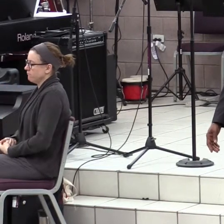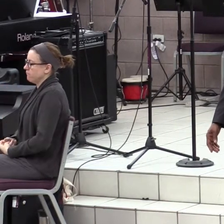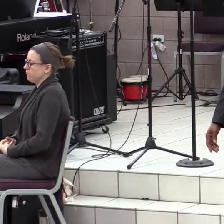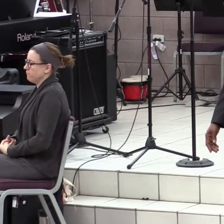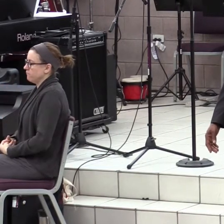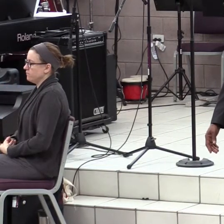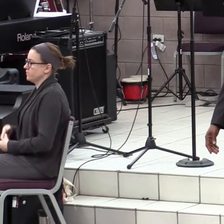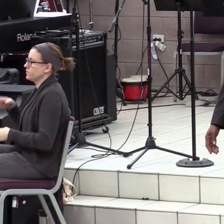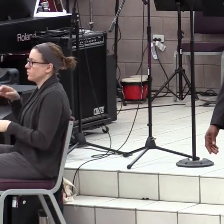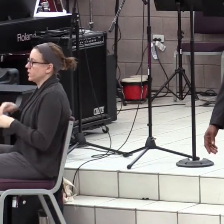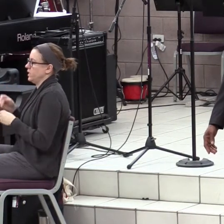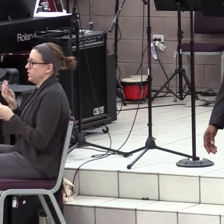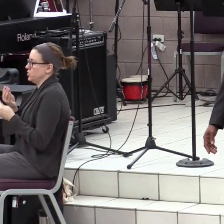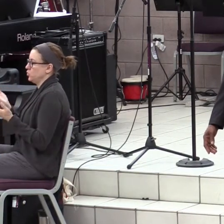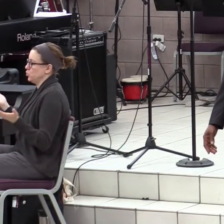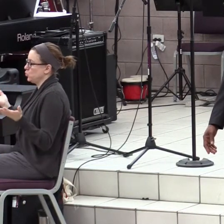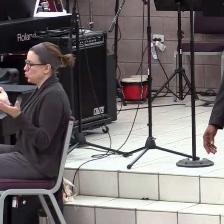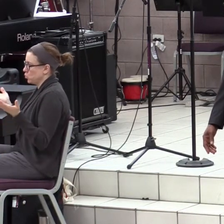in you,